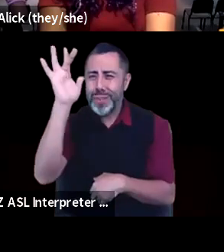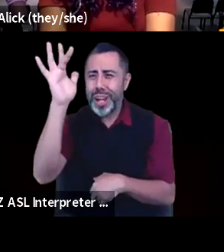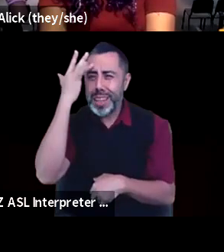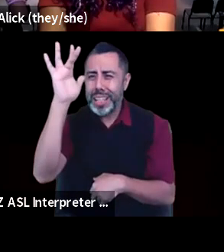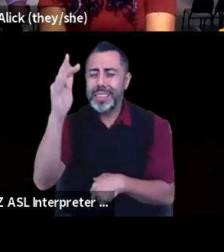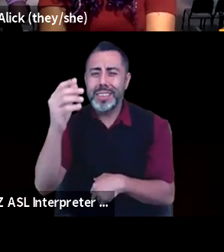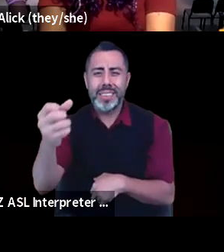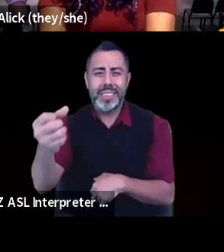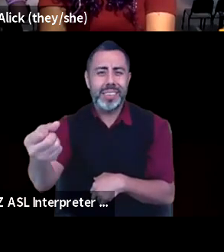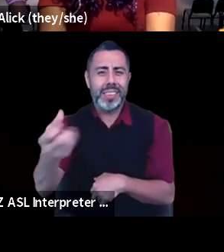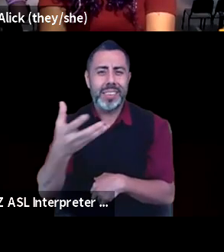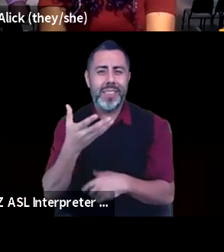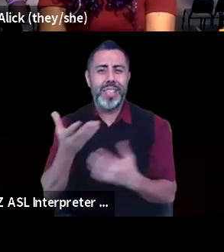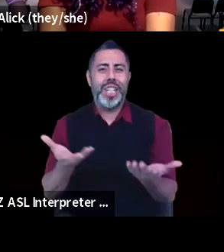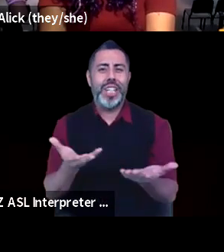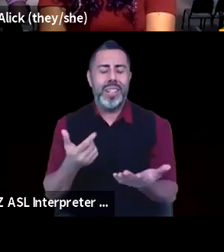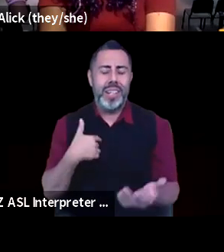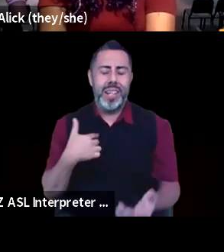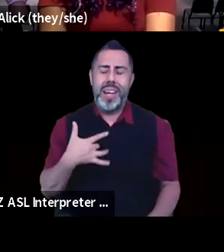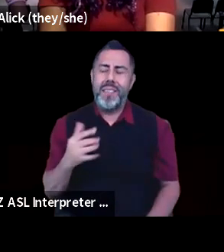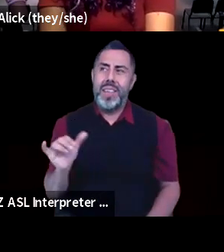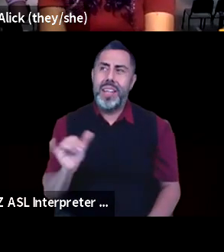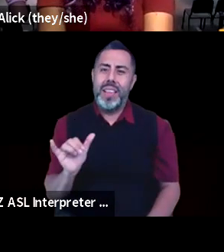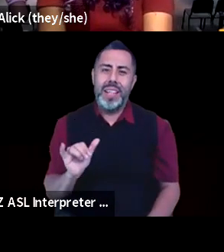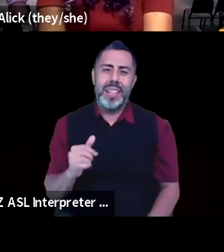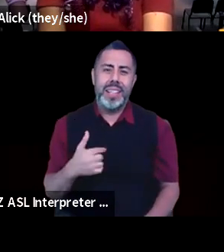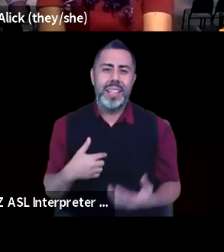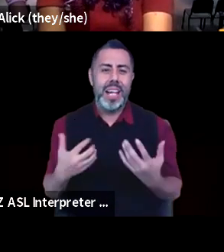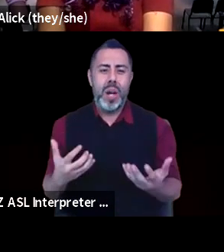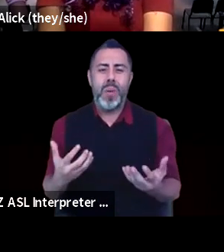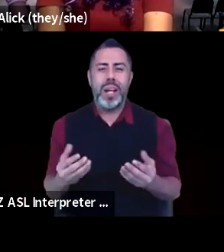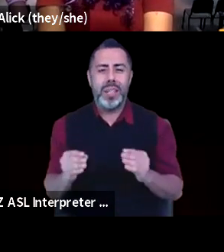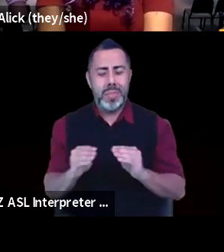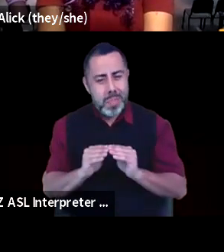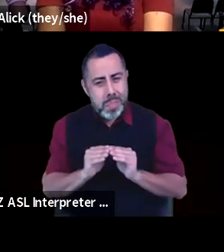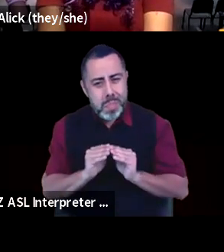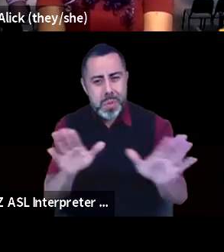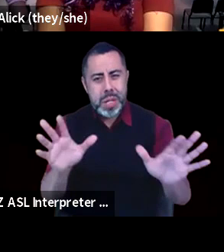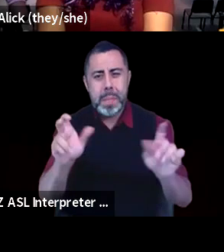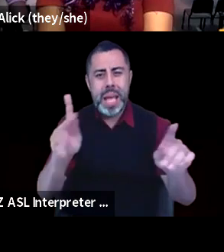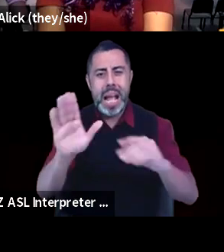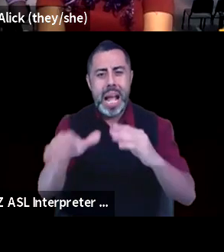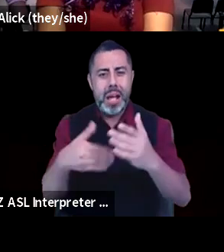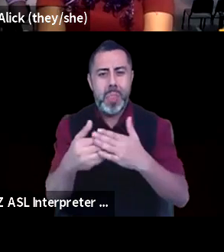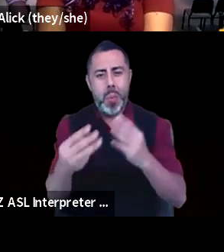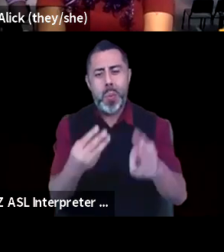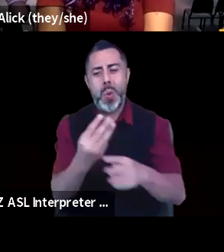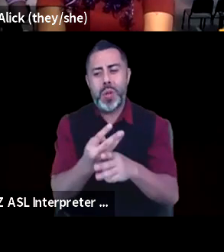offered us throughout this call has really made me feel like I just want to put it out into the world to close us.